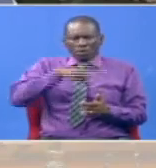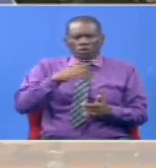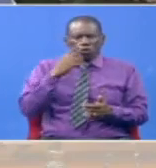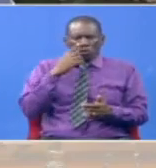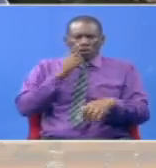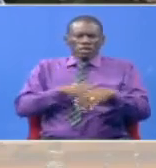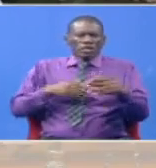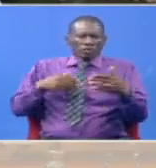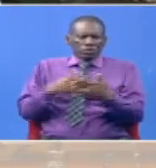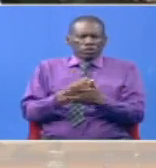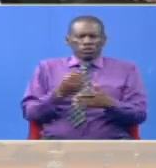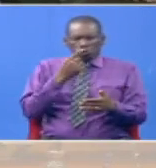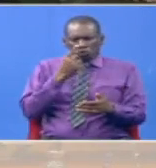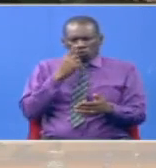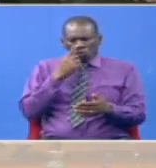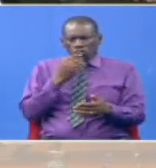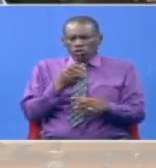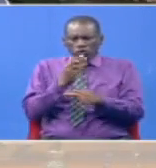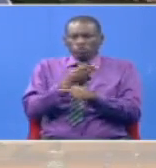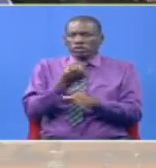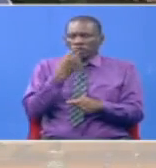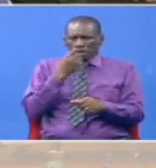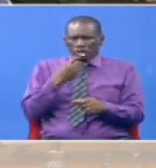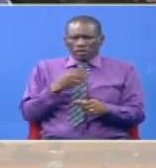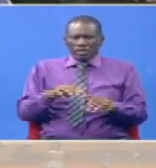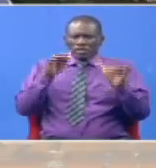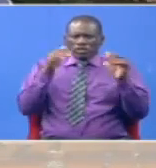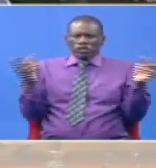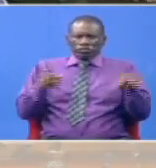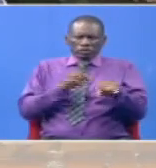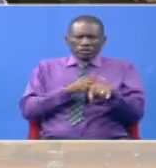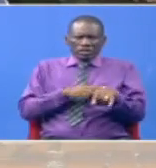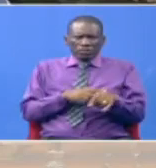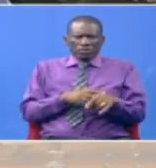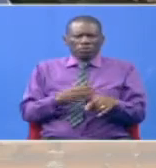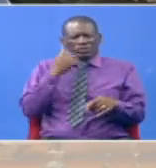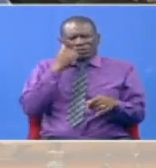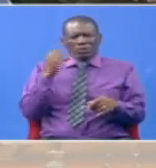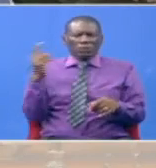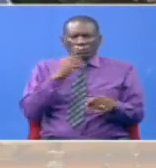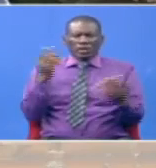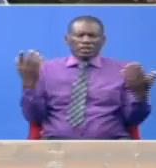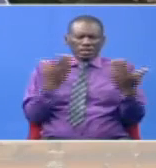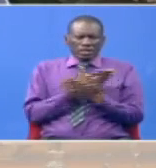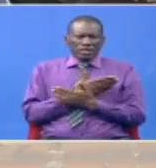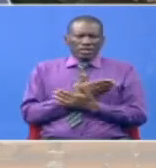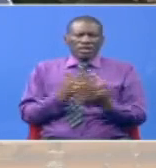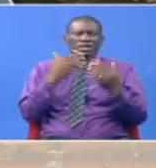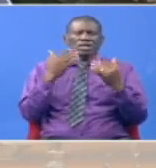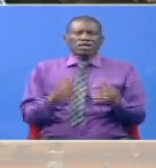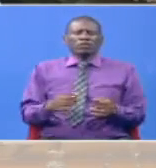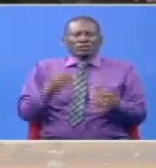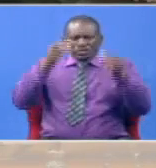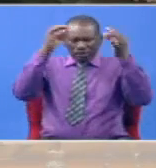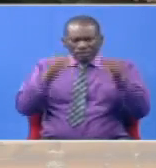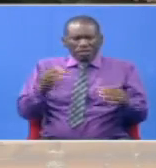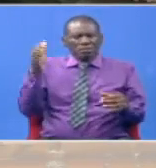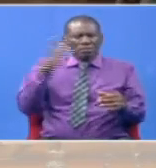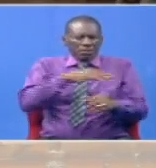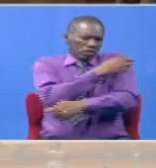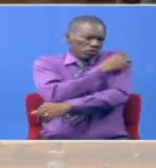Kufika nyumbani akakula dawa, akakaa kidogo, akasidiwa usiku. So tukaona turudishi